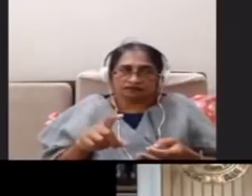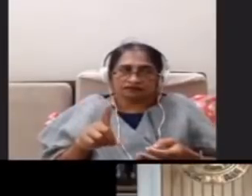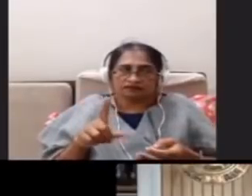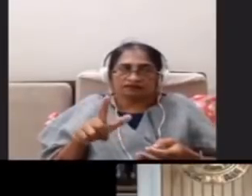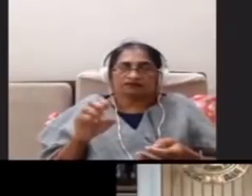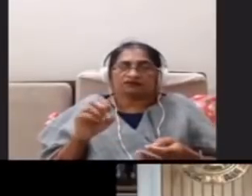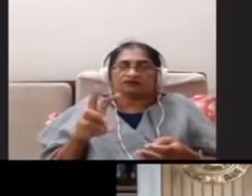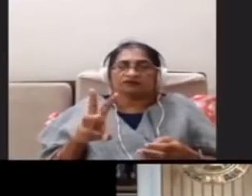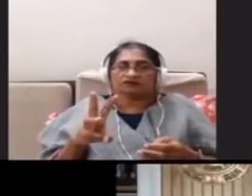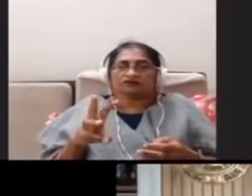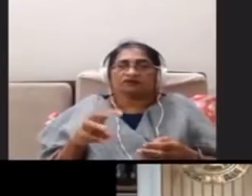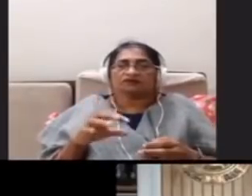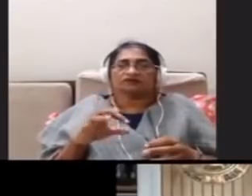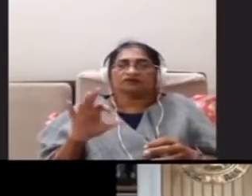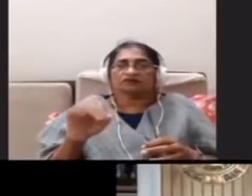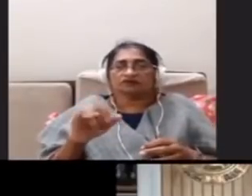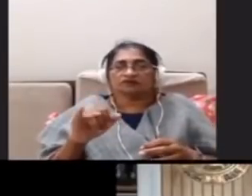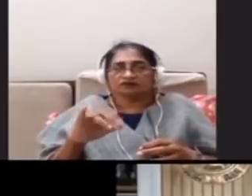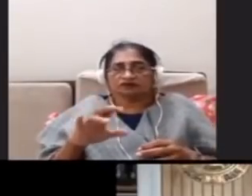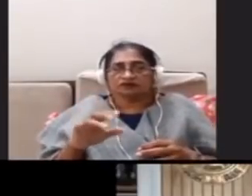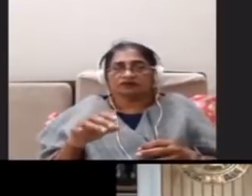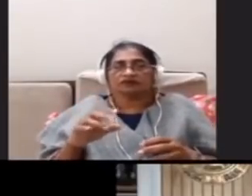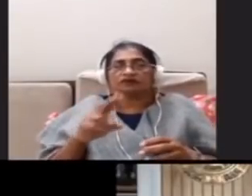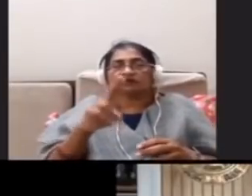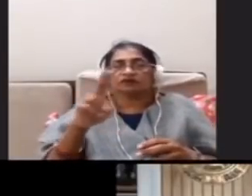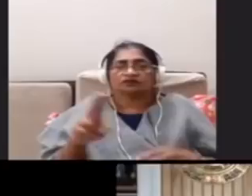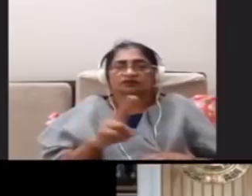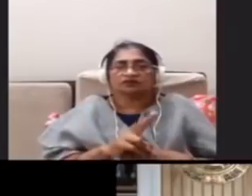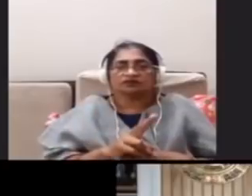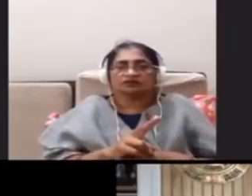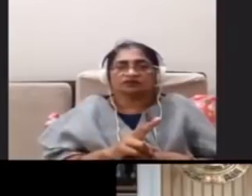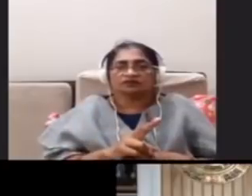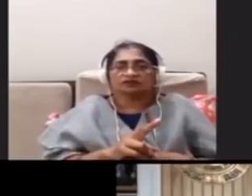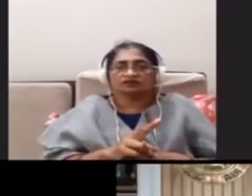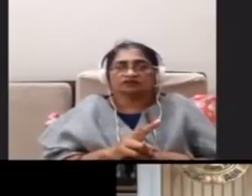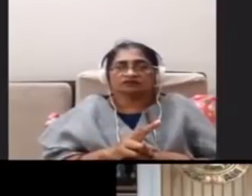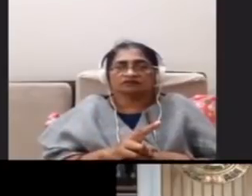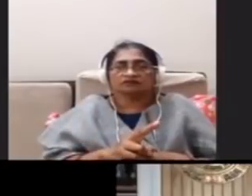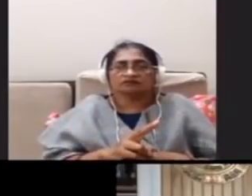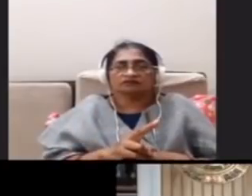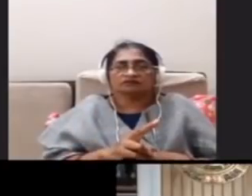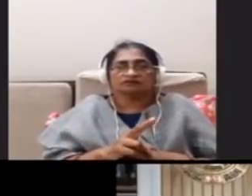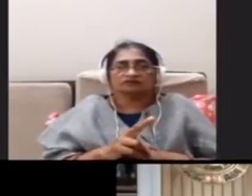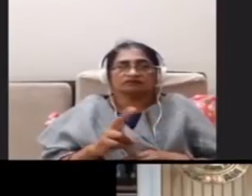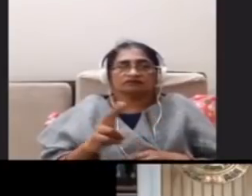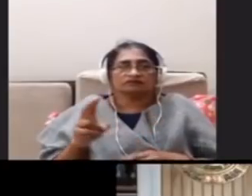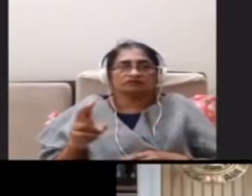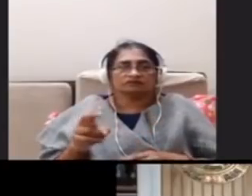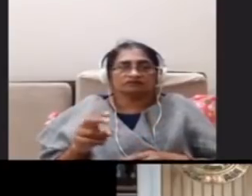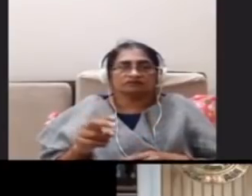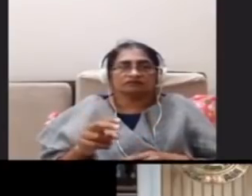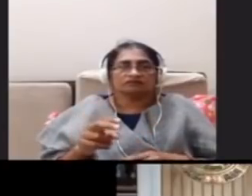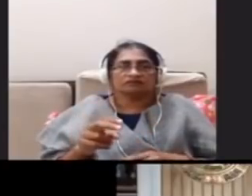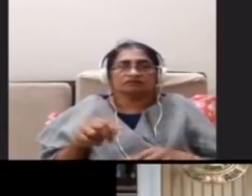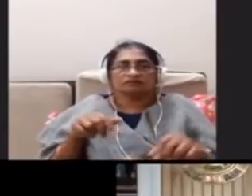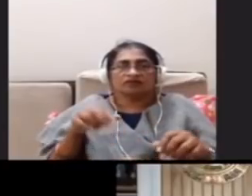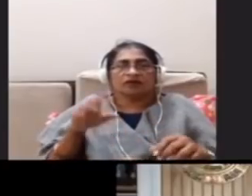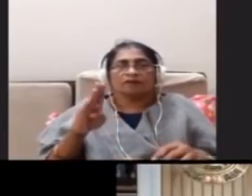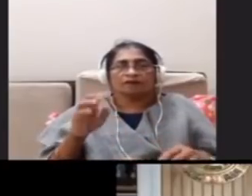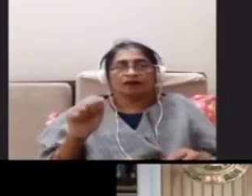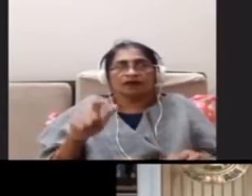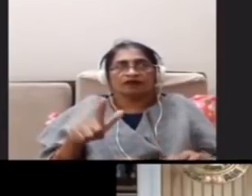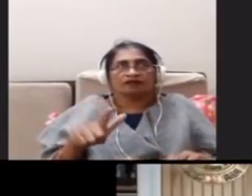Fields Center at Princeton University. Currently, Bala is an affiliated scholar at UPenn. Bala is one of the